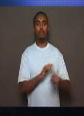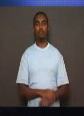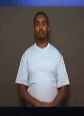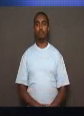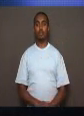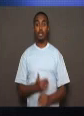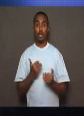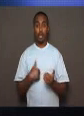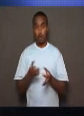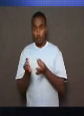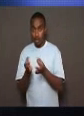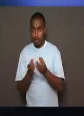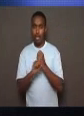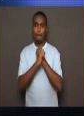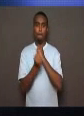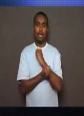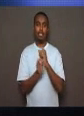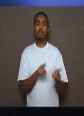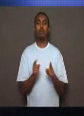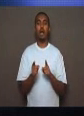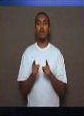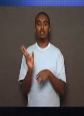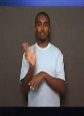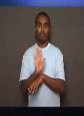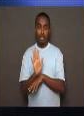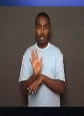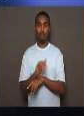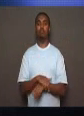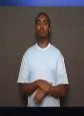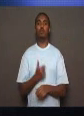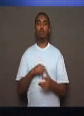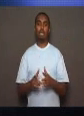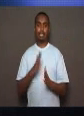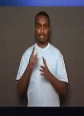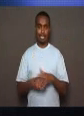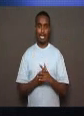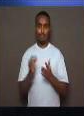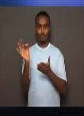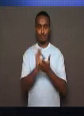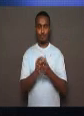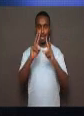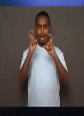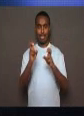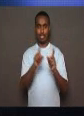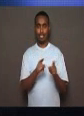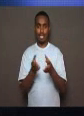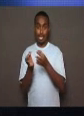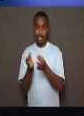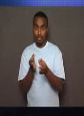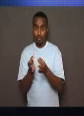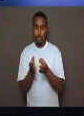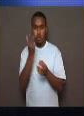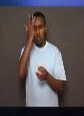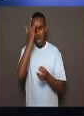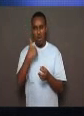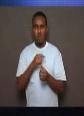Now that we have described the basics of the film, we must start to formulate an article that explains